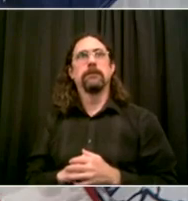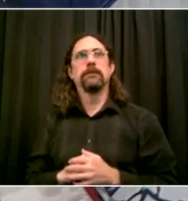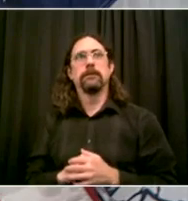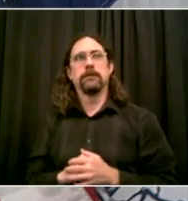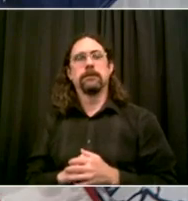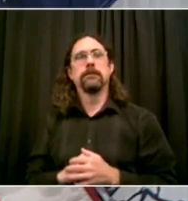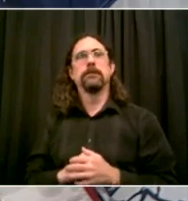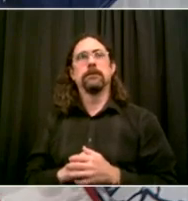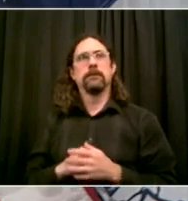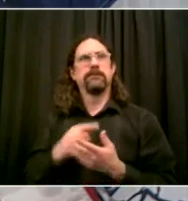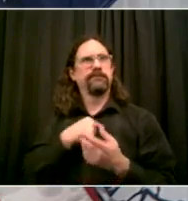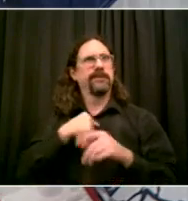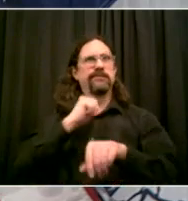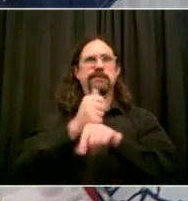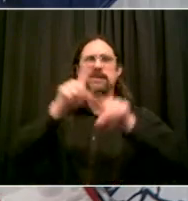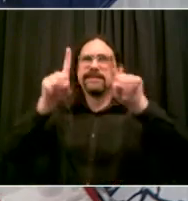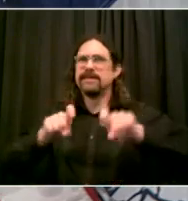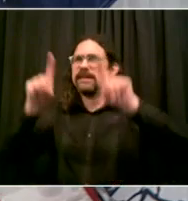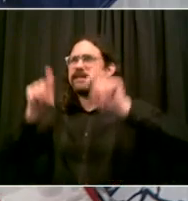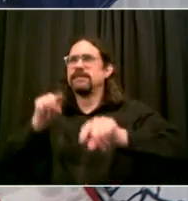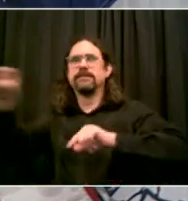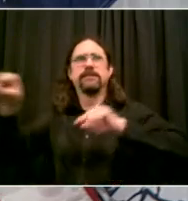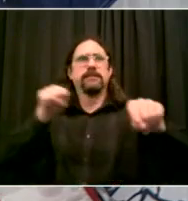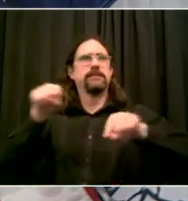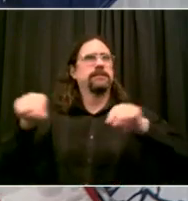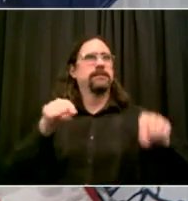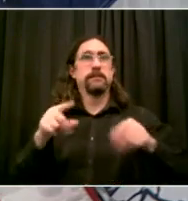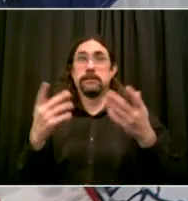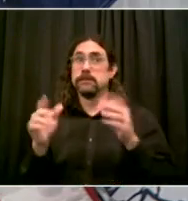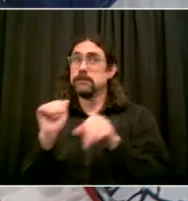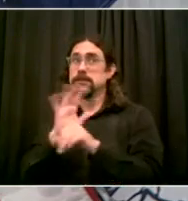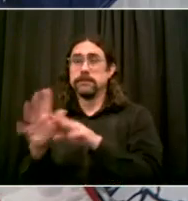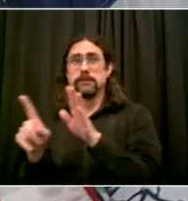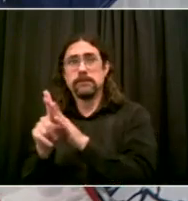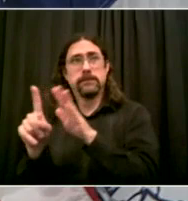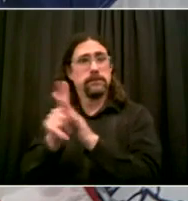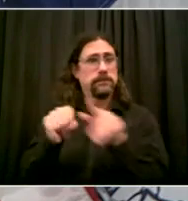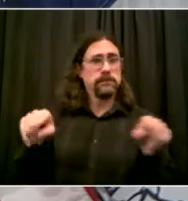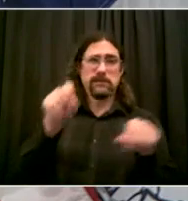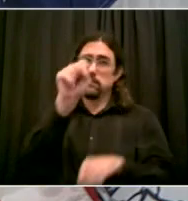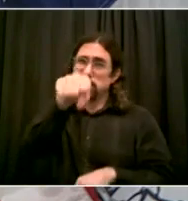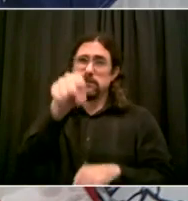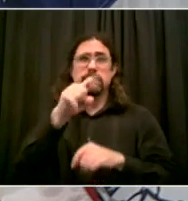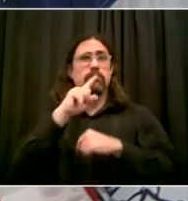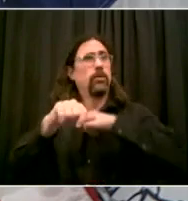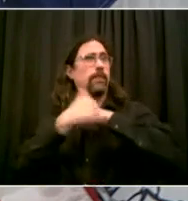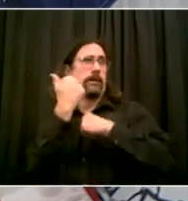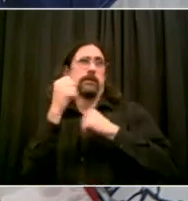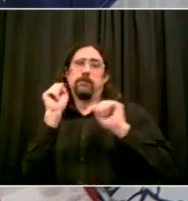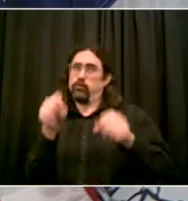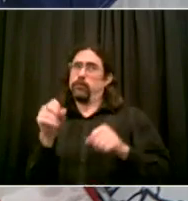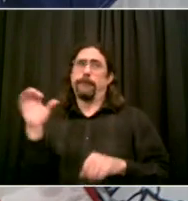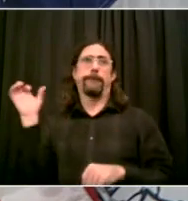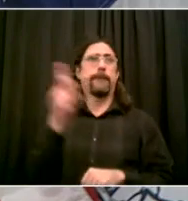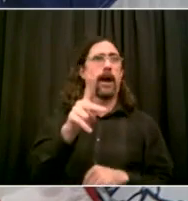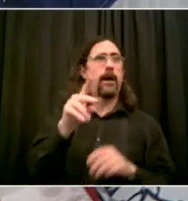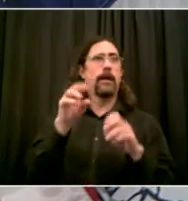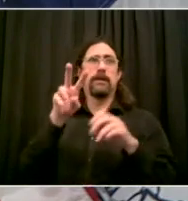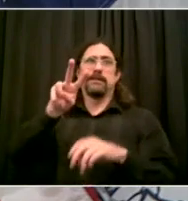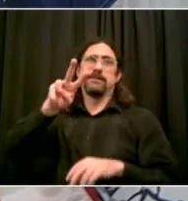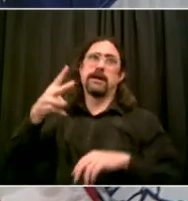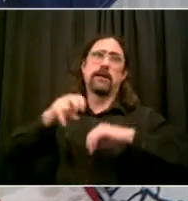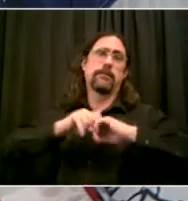second wave hitting New York City. And we have to act immediately to turn this around. Everyone can be a part